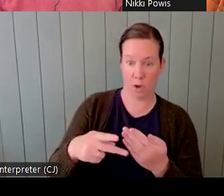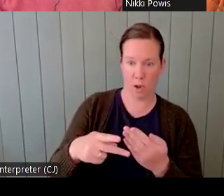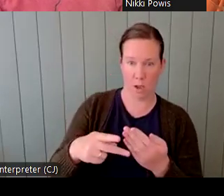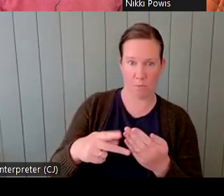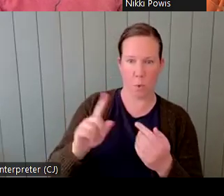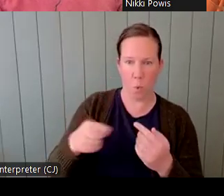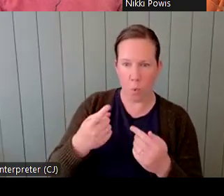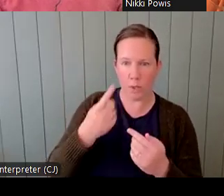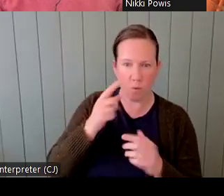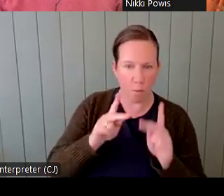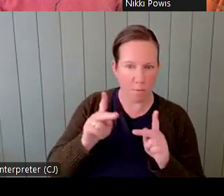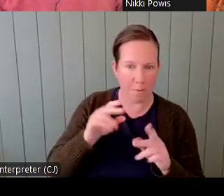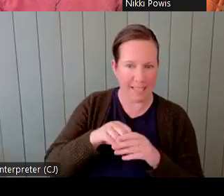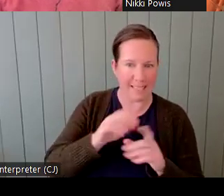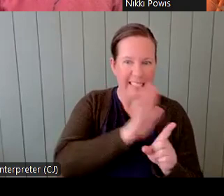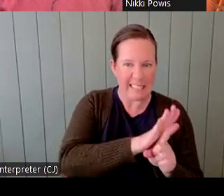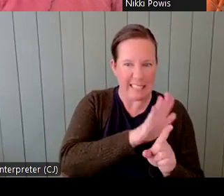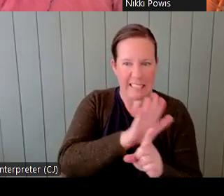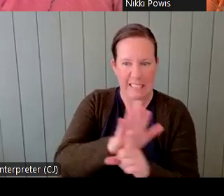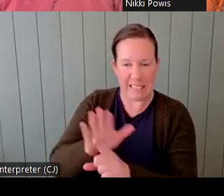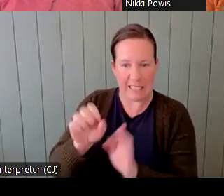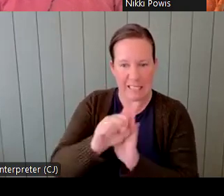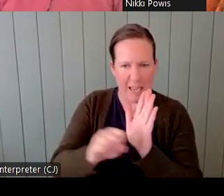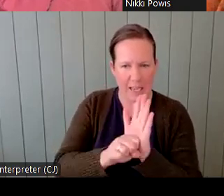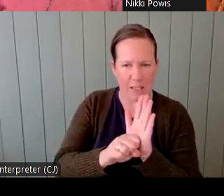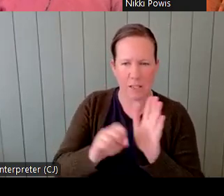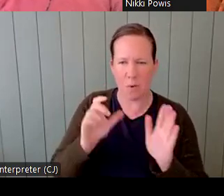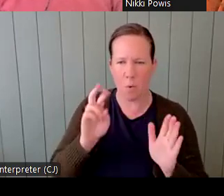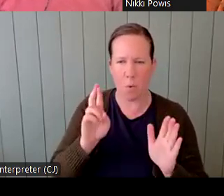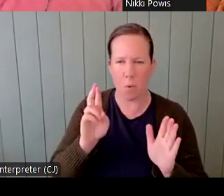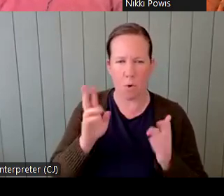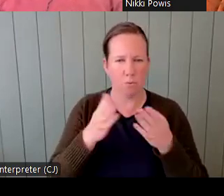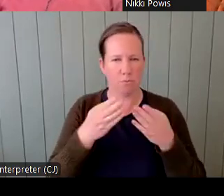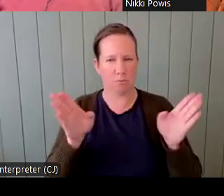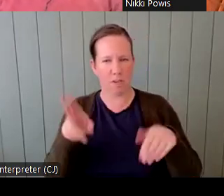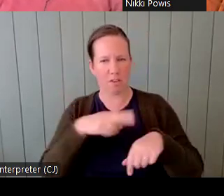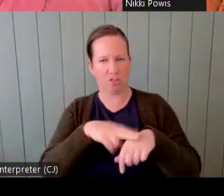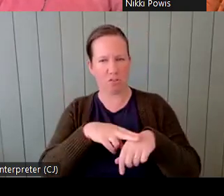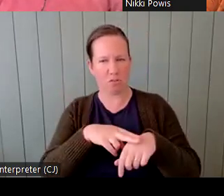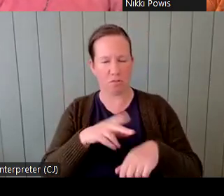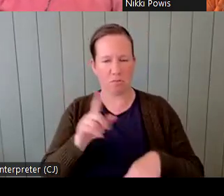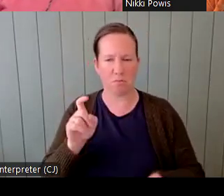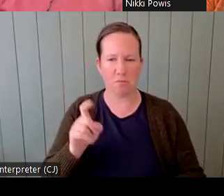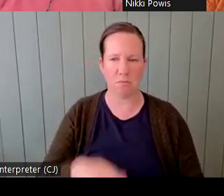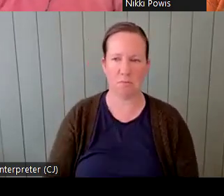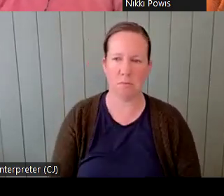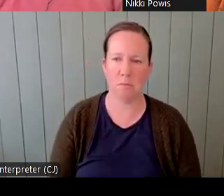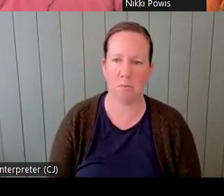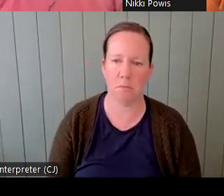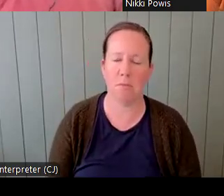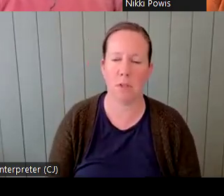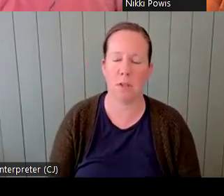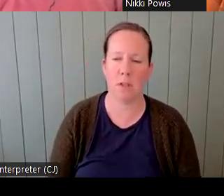states? Huh. So, Nikki, do you want to actually Nikki and then I